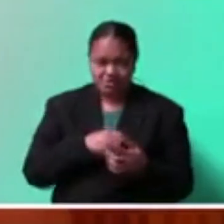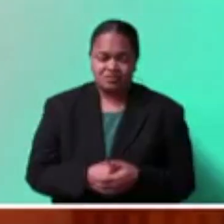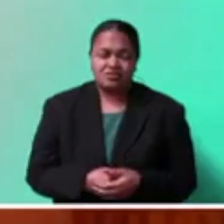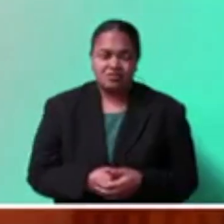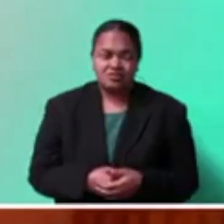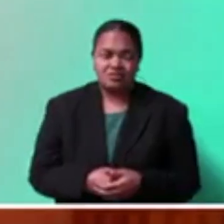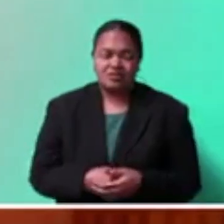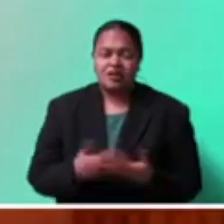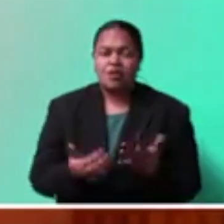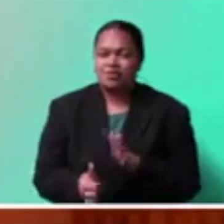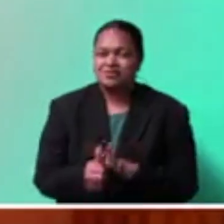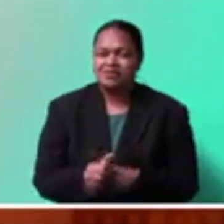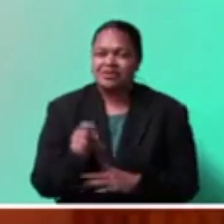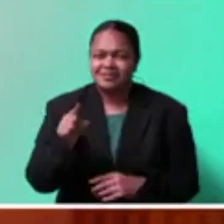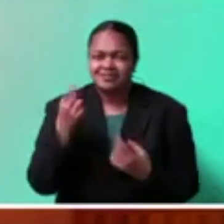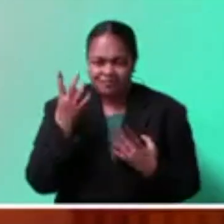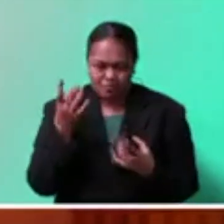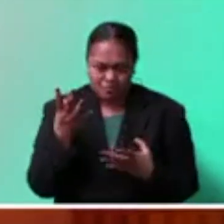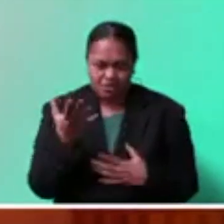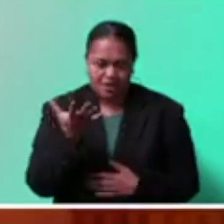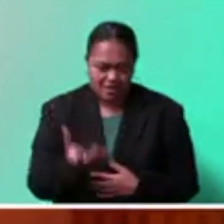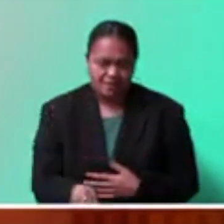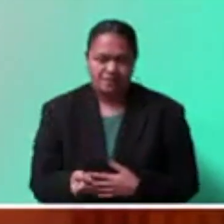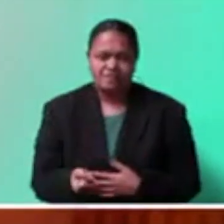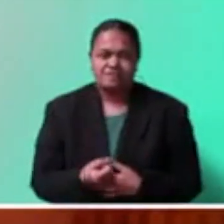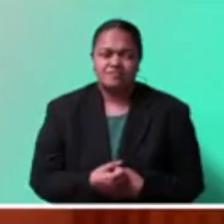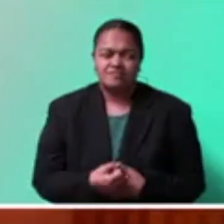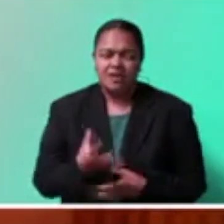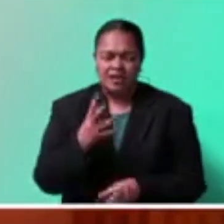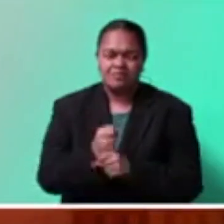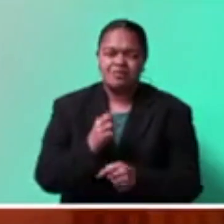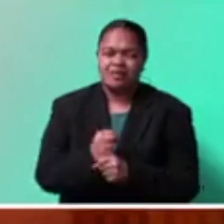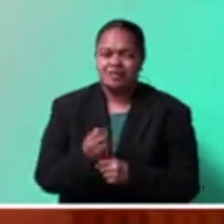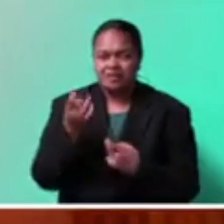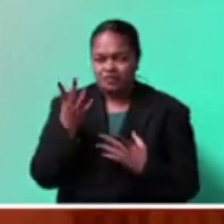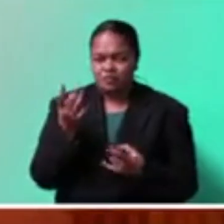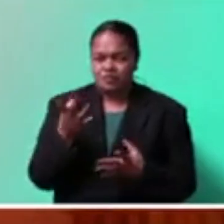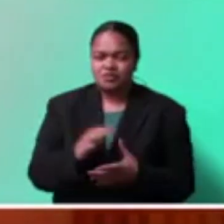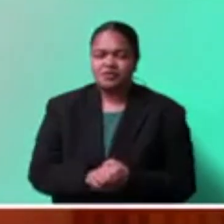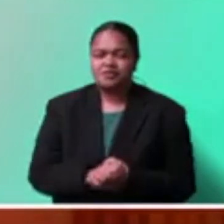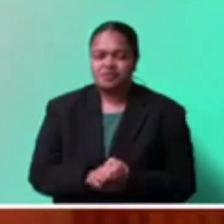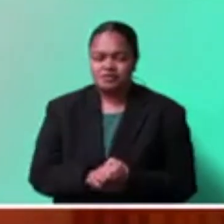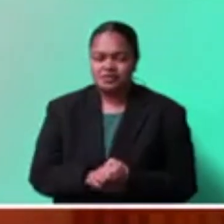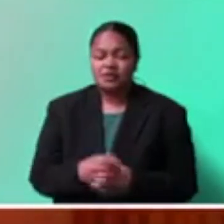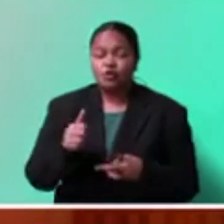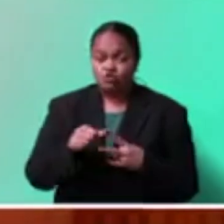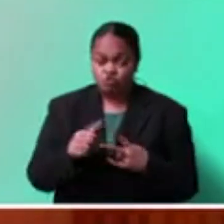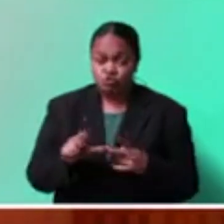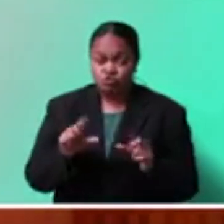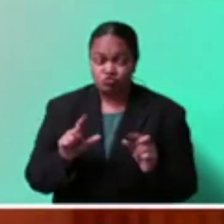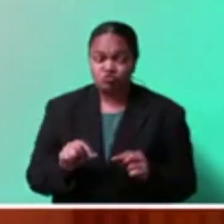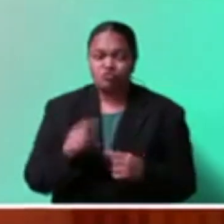access that information, to have reliable and up-to-date information. It also contains